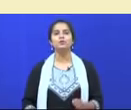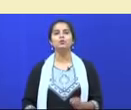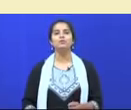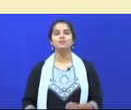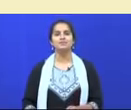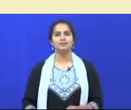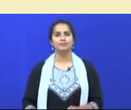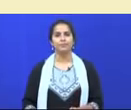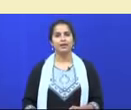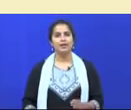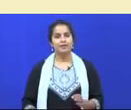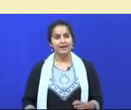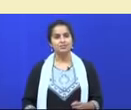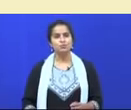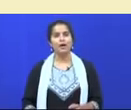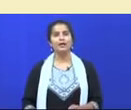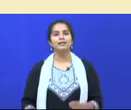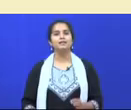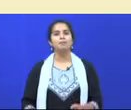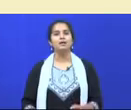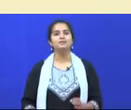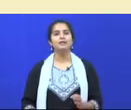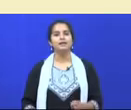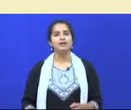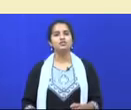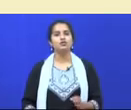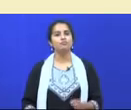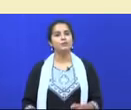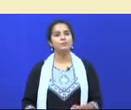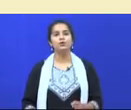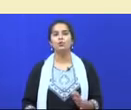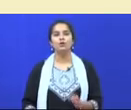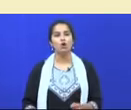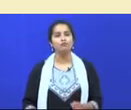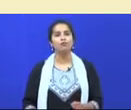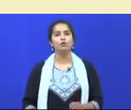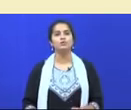purpose has been universal. That is why it commanded the attention of